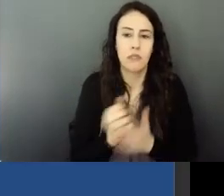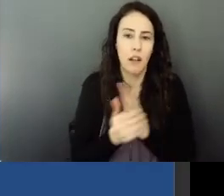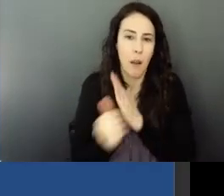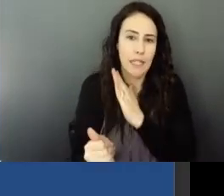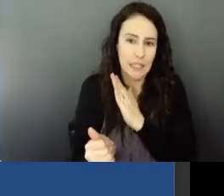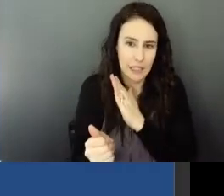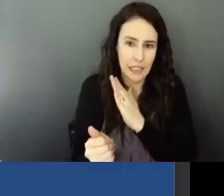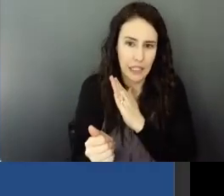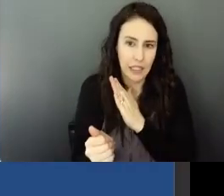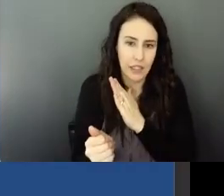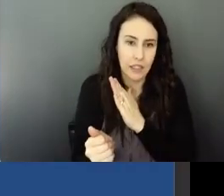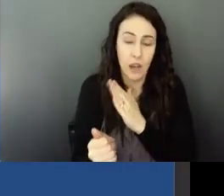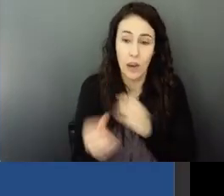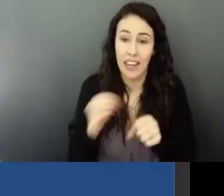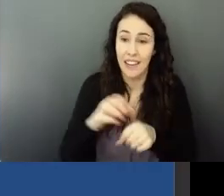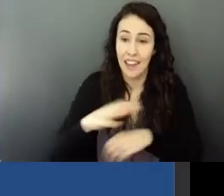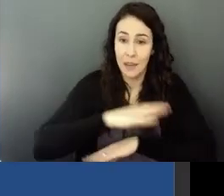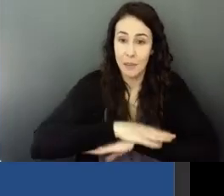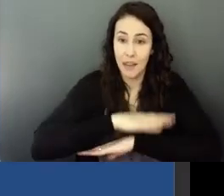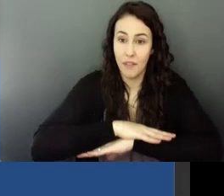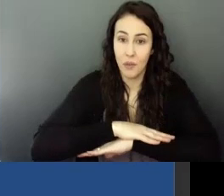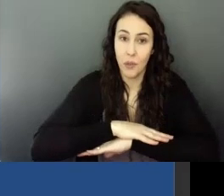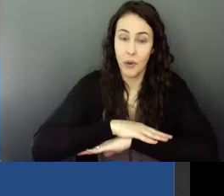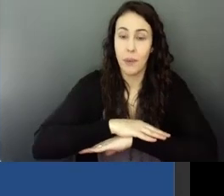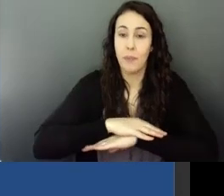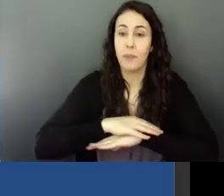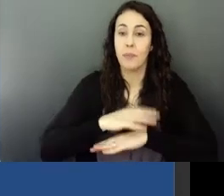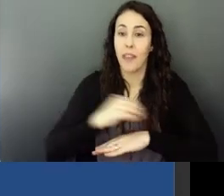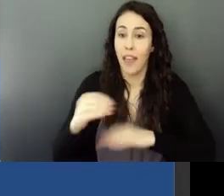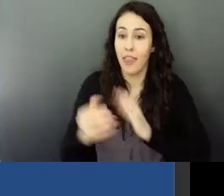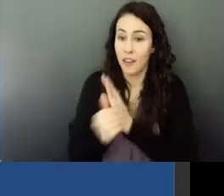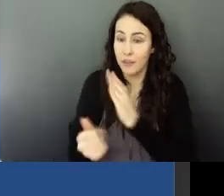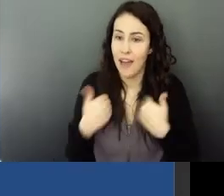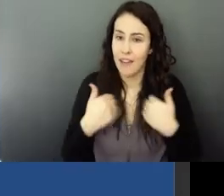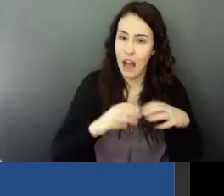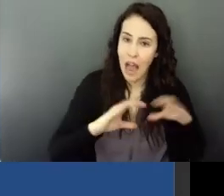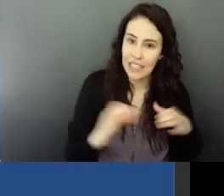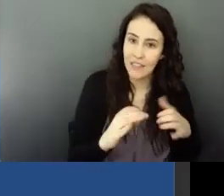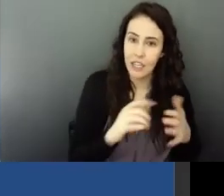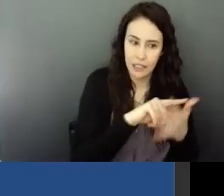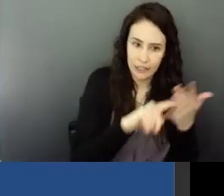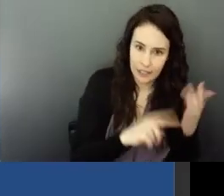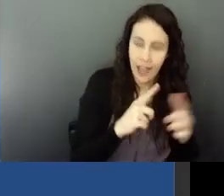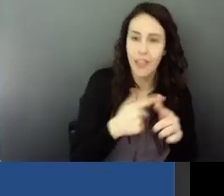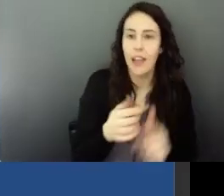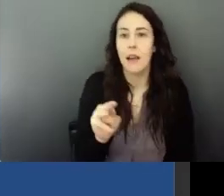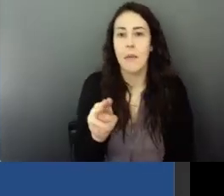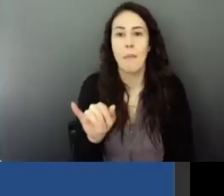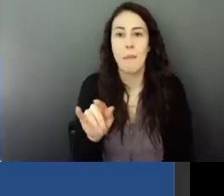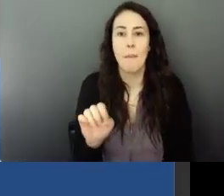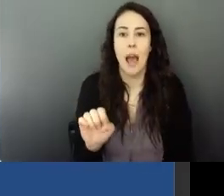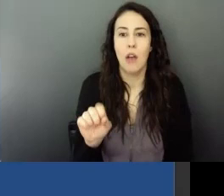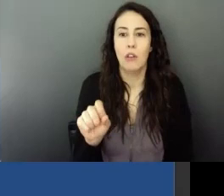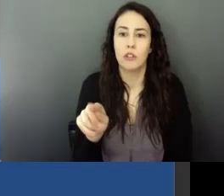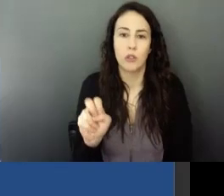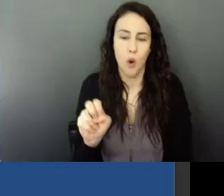platform and the competency, there's the activities, and then there's the milestone posts. So milestone posts are at the end of some